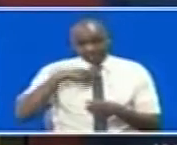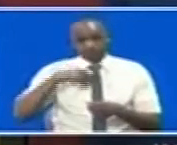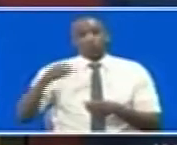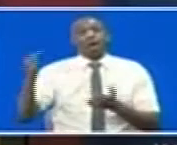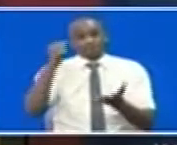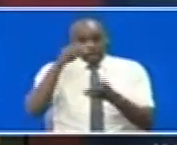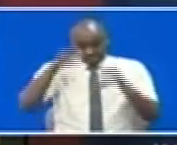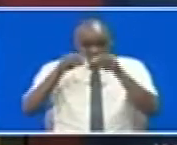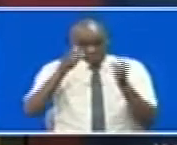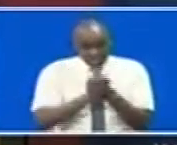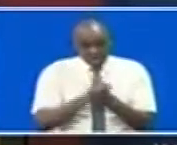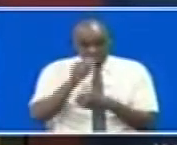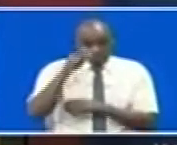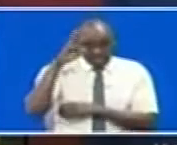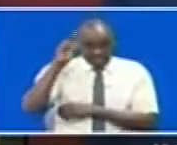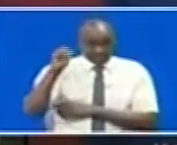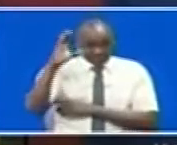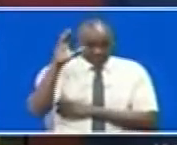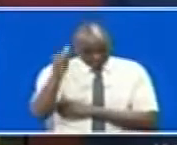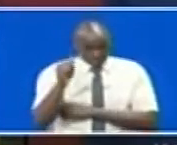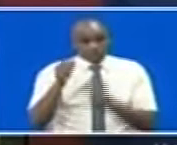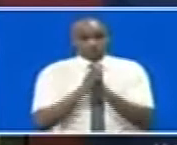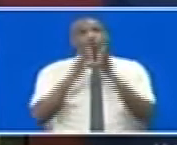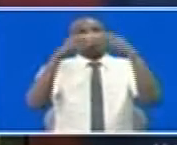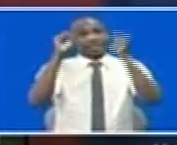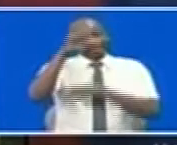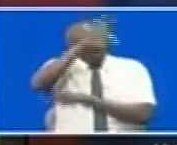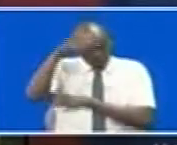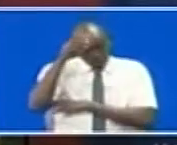officials from MCA all the way to president.